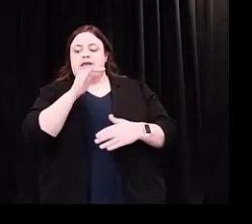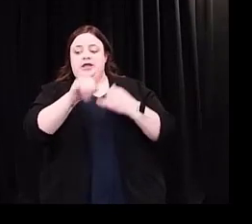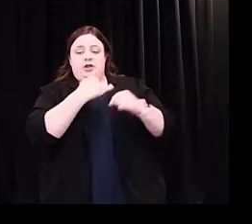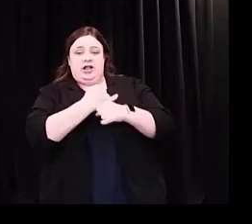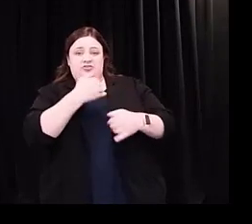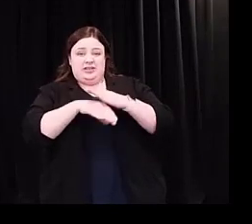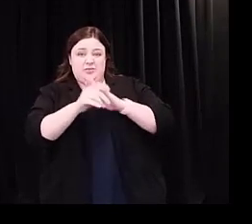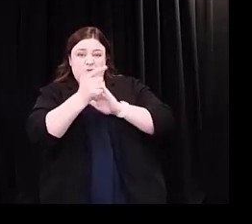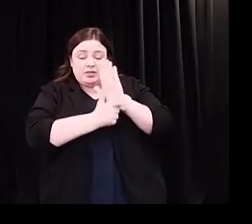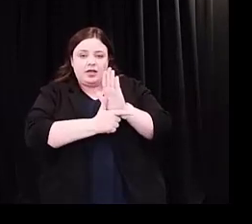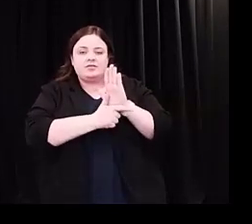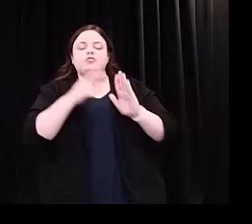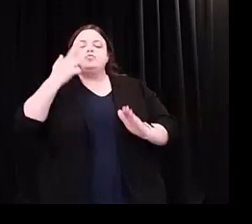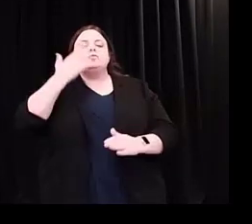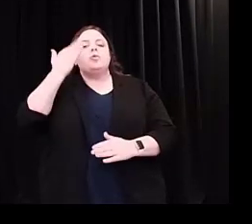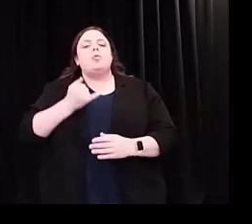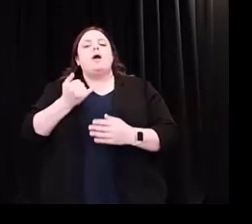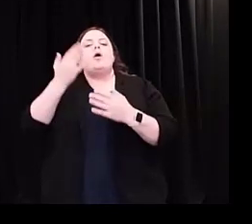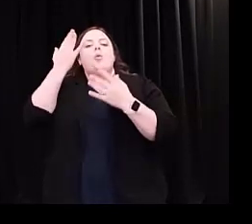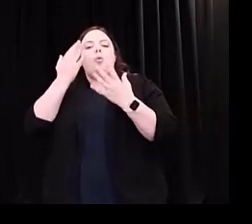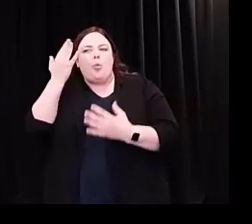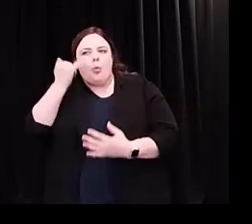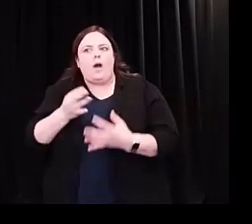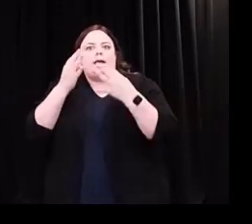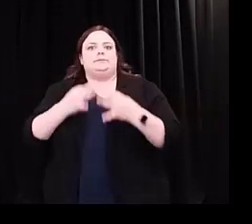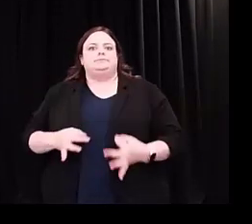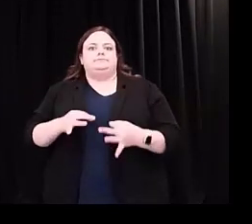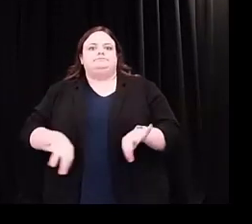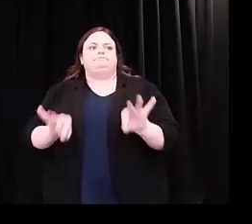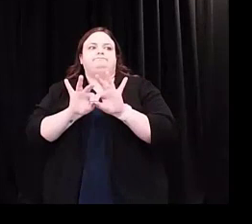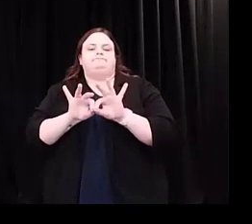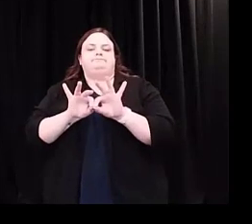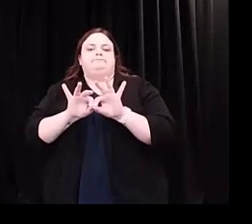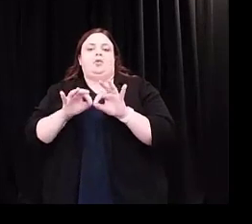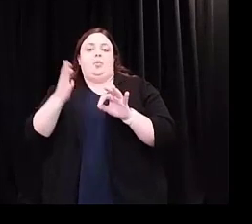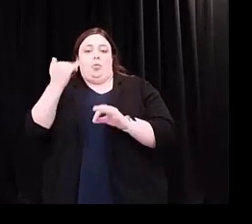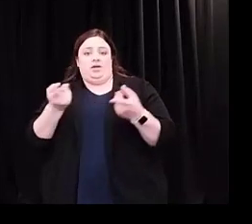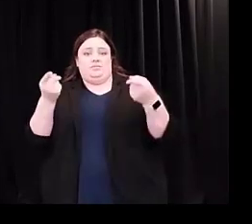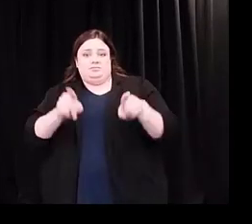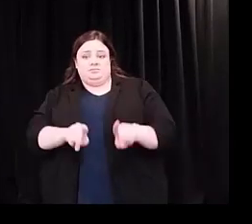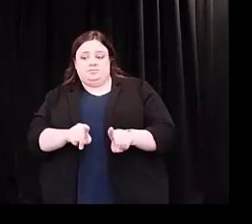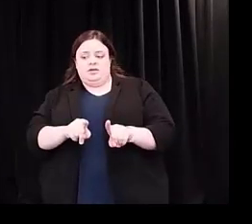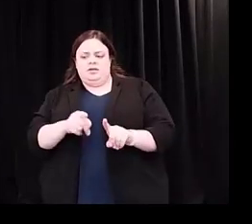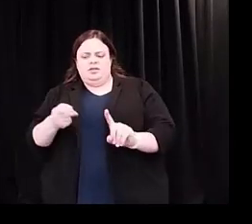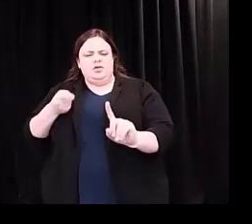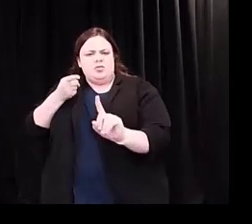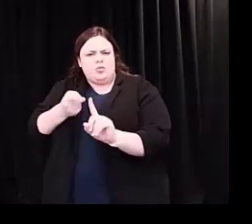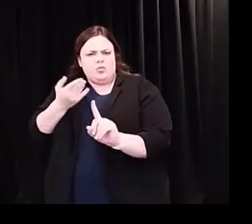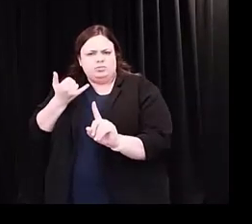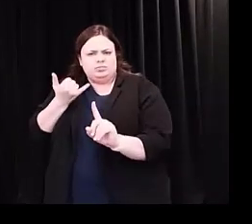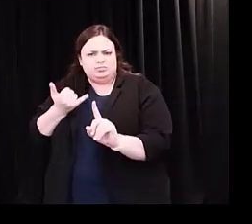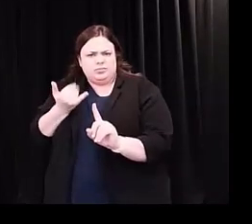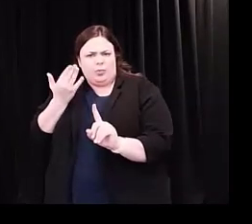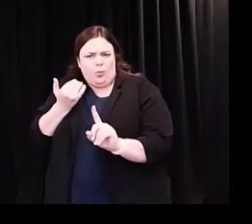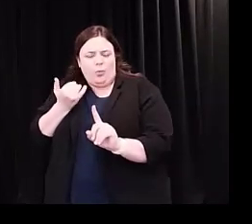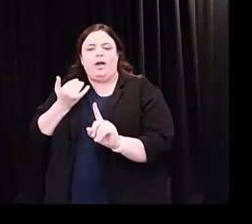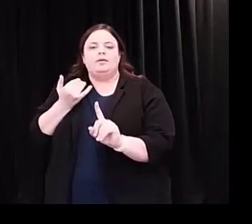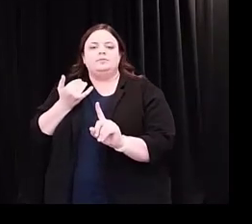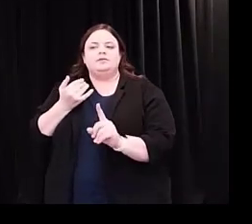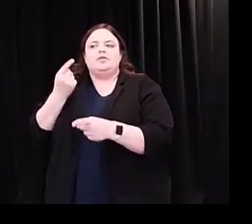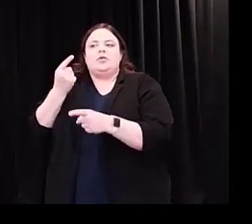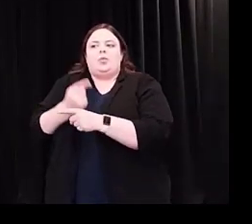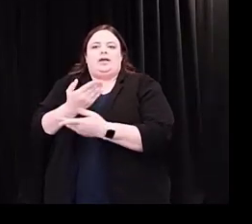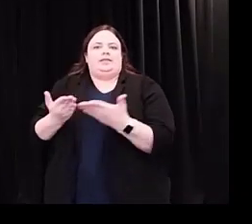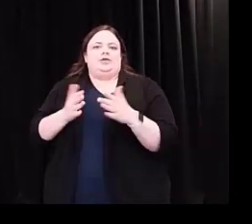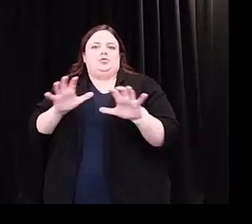why accessibility exists in a lot of organizations, but the focus I really wanted to get to today is it's the right thing to do